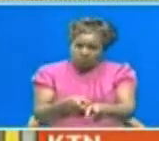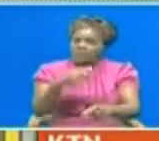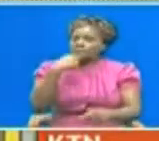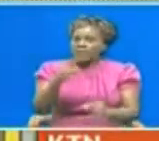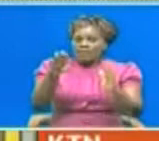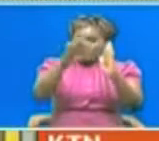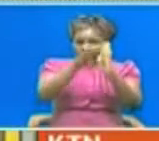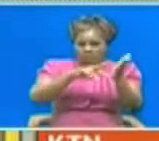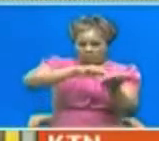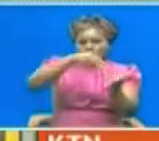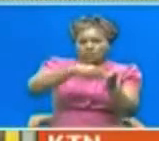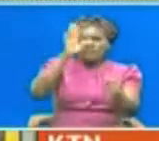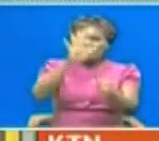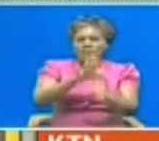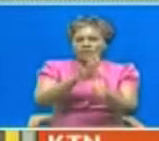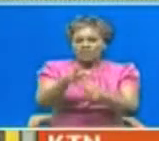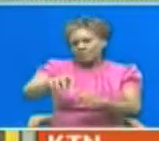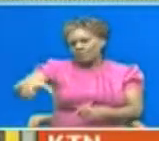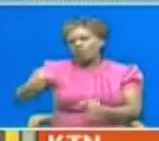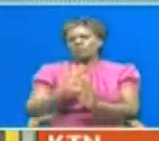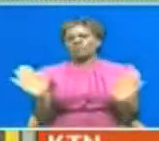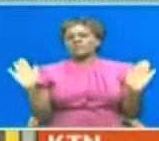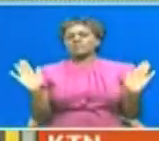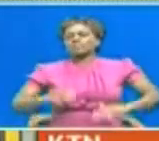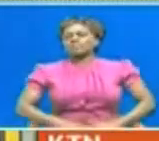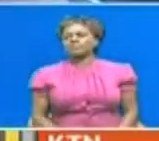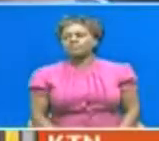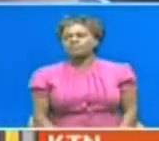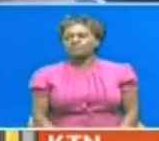miradi mingi hutekelezwa katika sehemu za mijini.